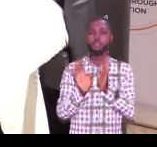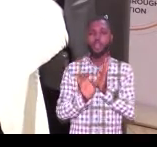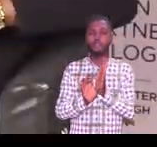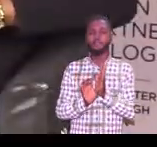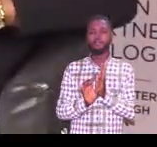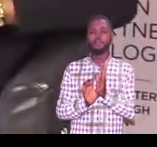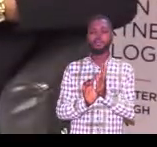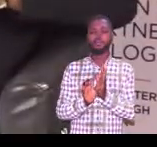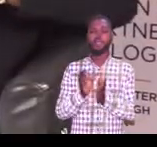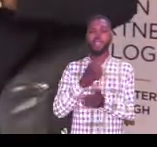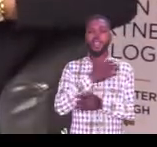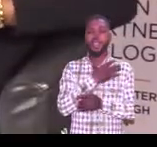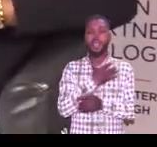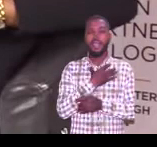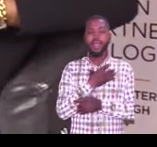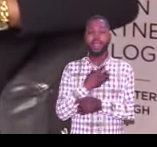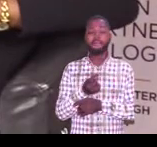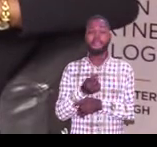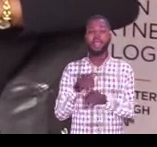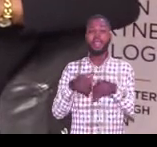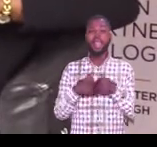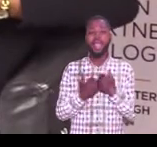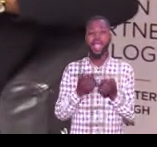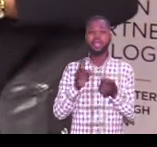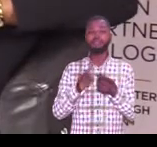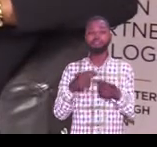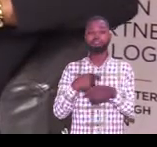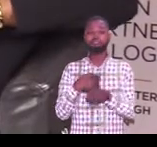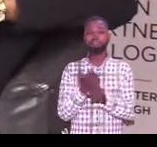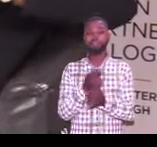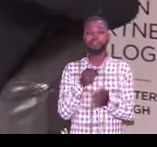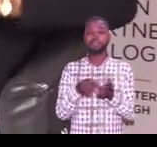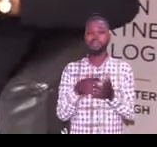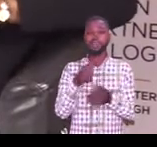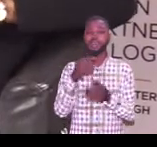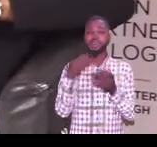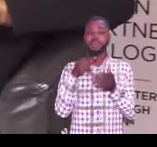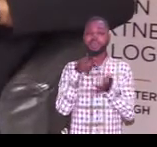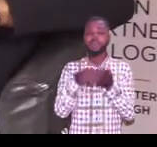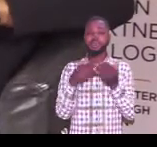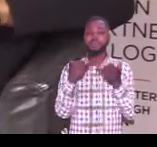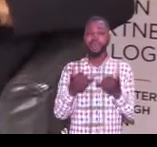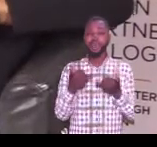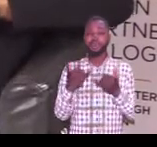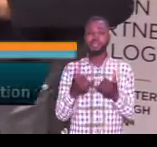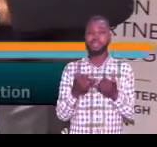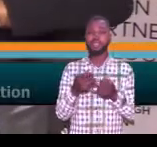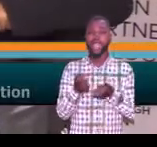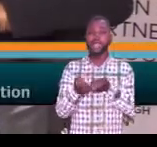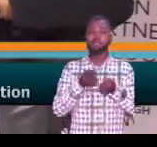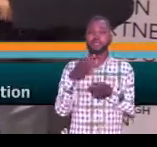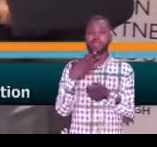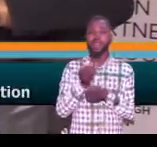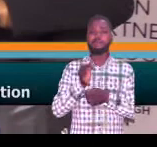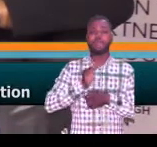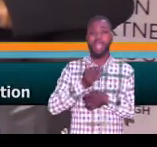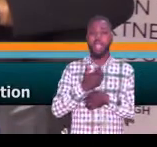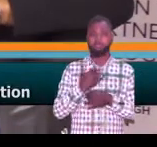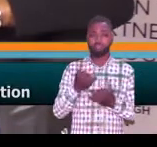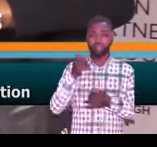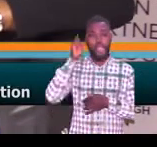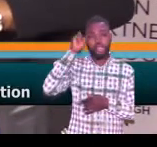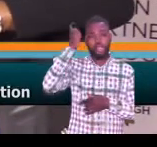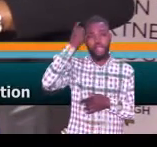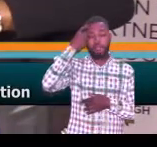curriculum. And I want to let you also know that this president administration of Mr. Babajide